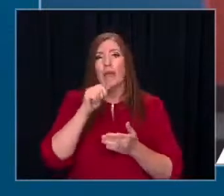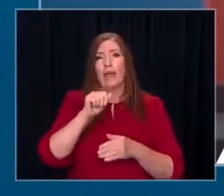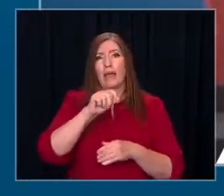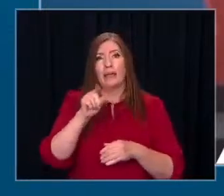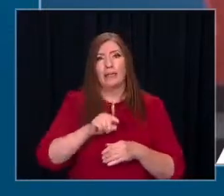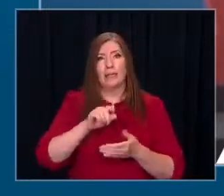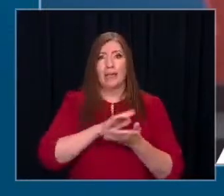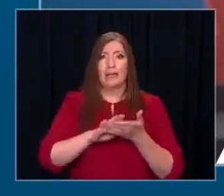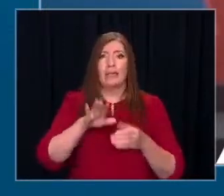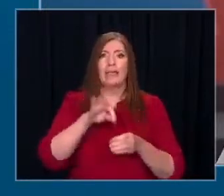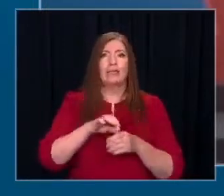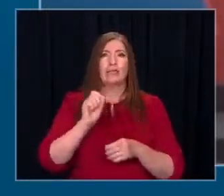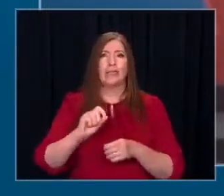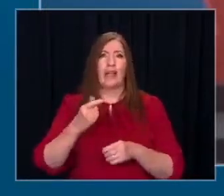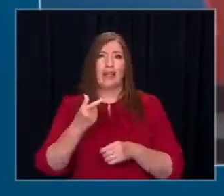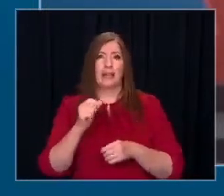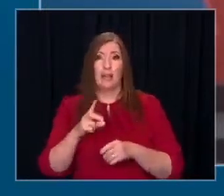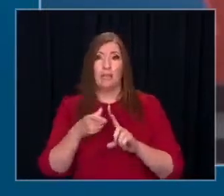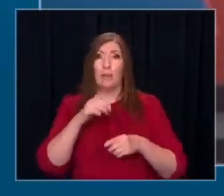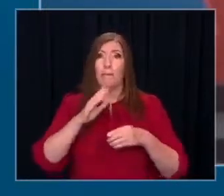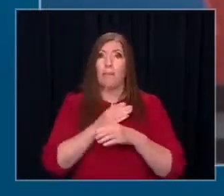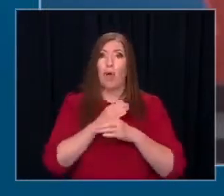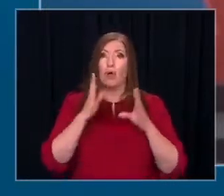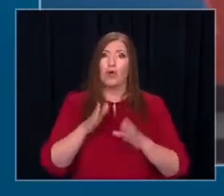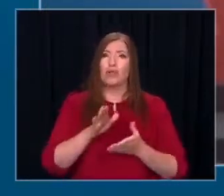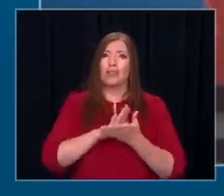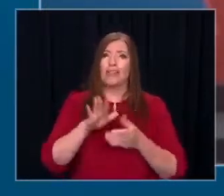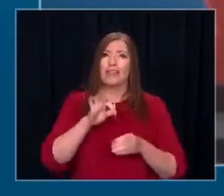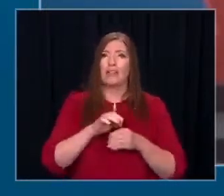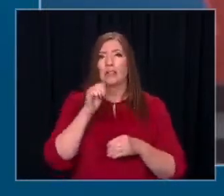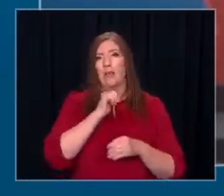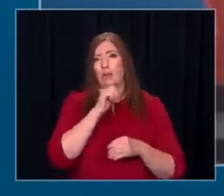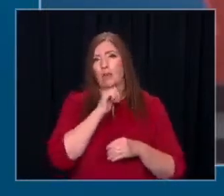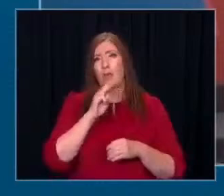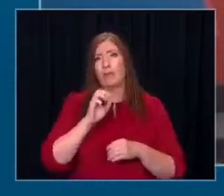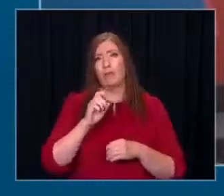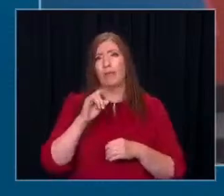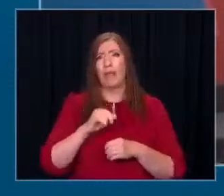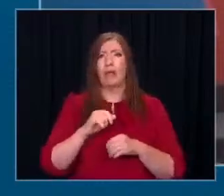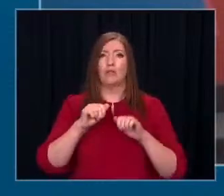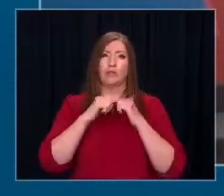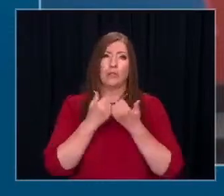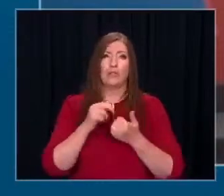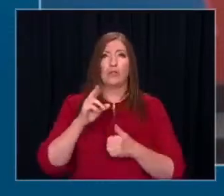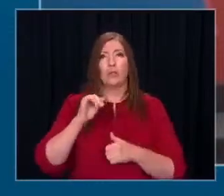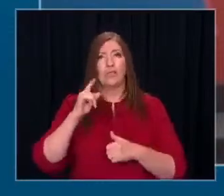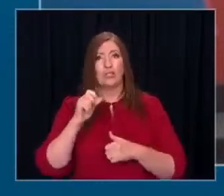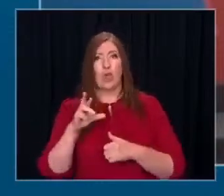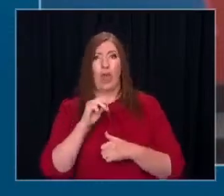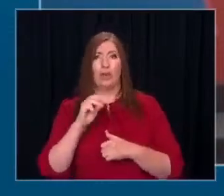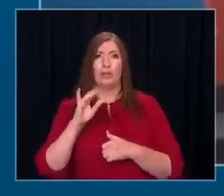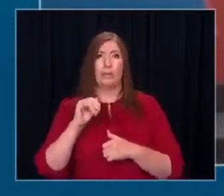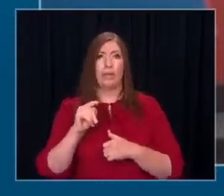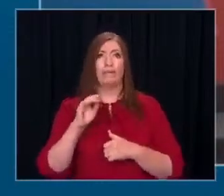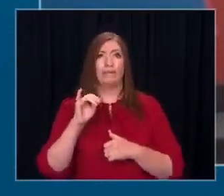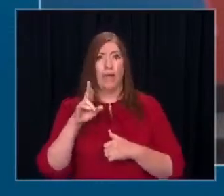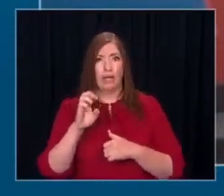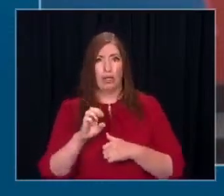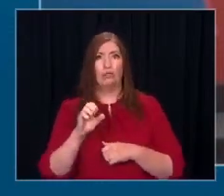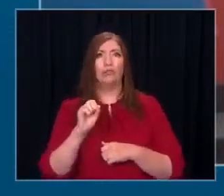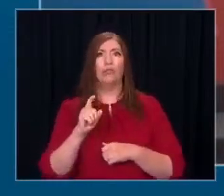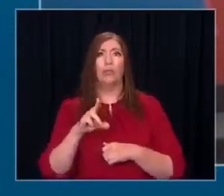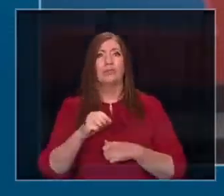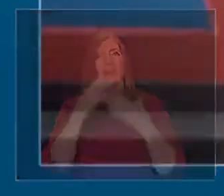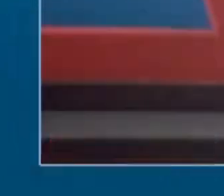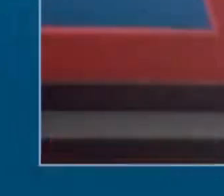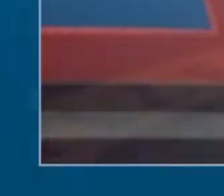azcleanelections.gov. On behalf of our partners at Clean Elections, the Arizona Media Association, Reister, and Bitfire Studios, thanks for joining us.